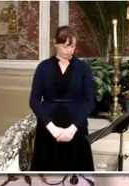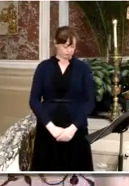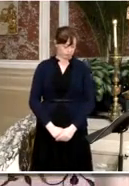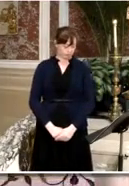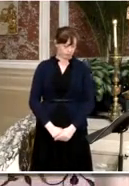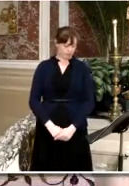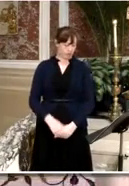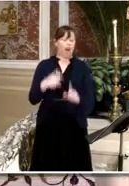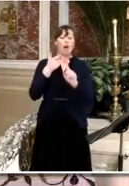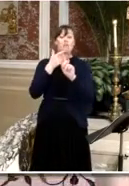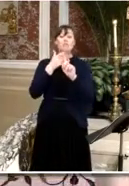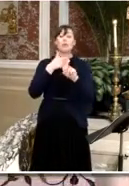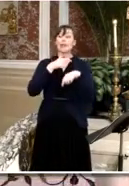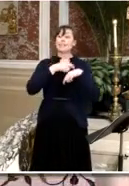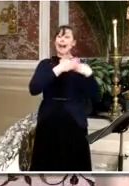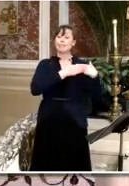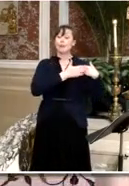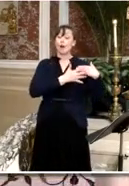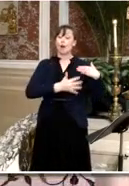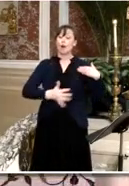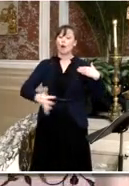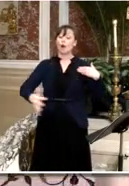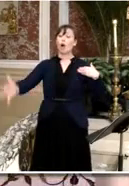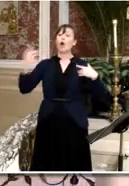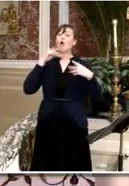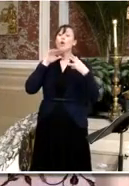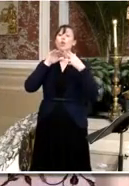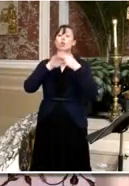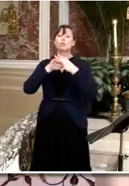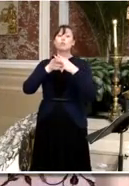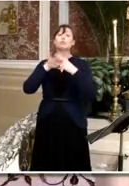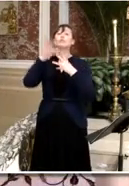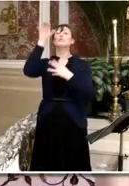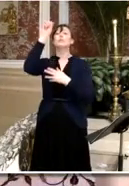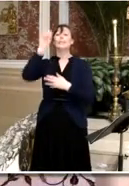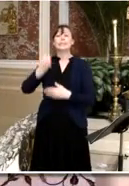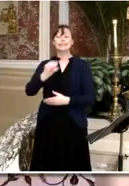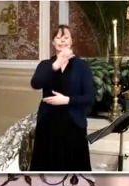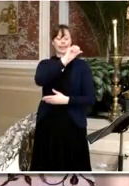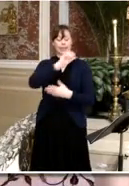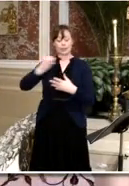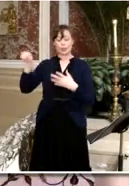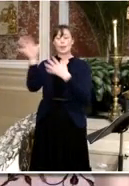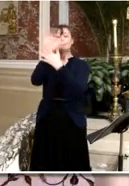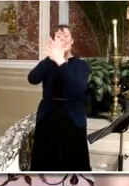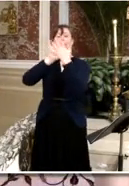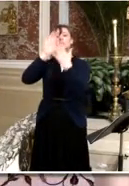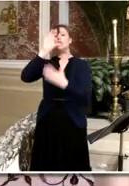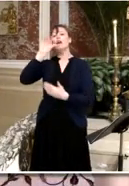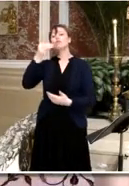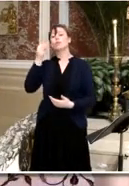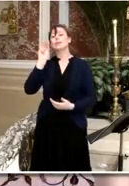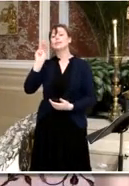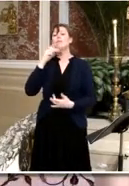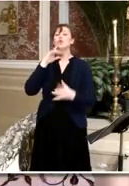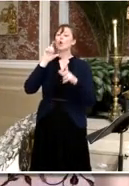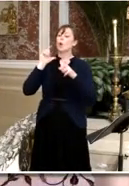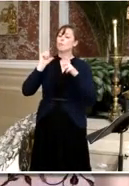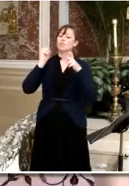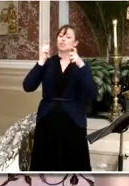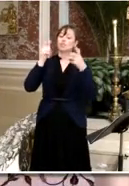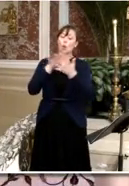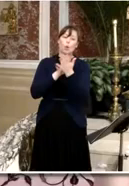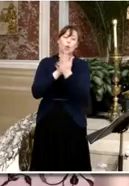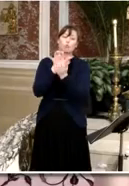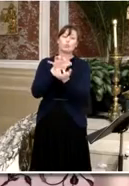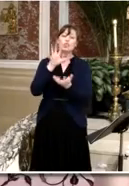From that time onward, through the sacred mystery of Chrism, you have so bestowed the riches of your grace